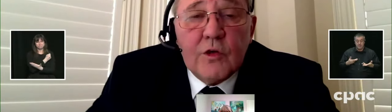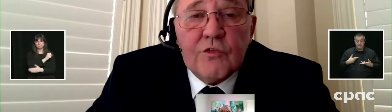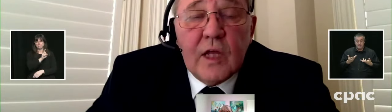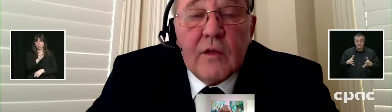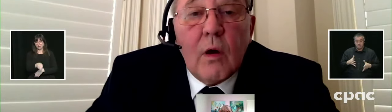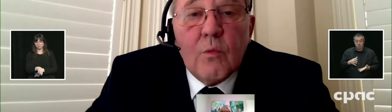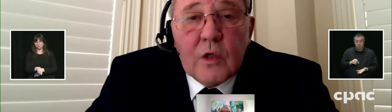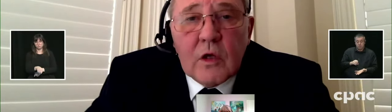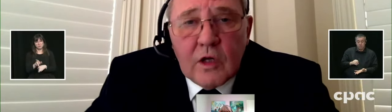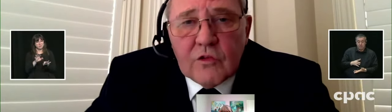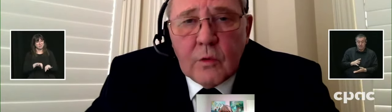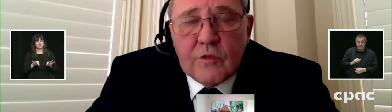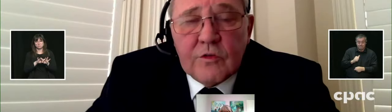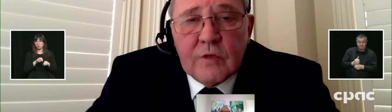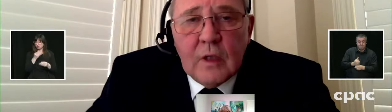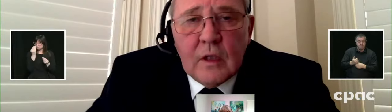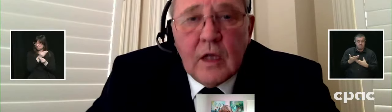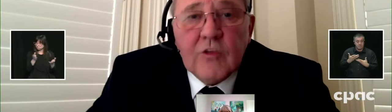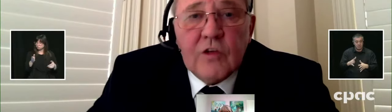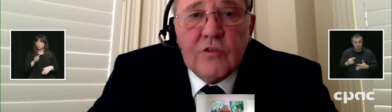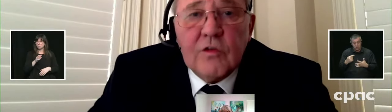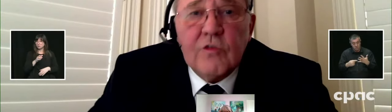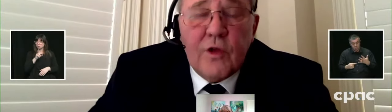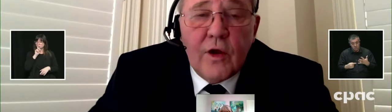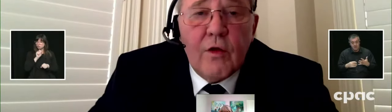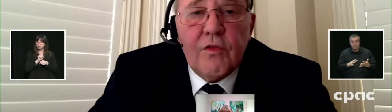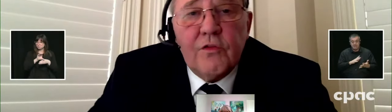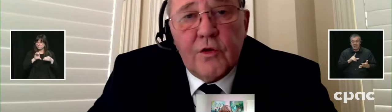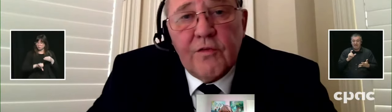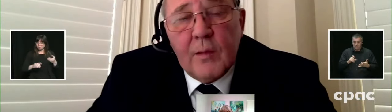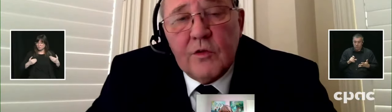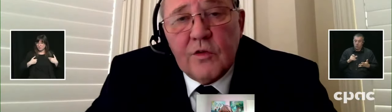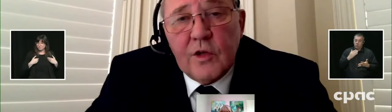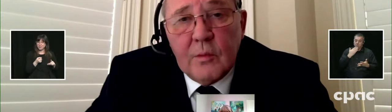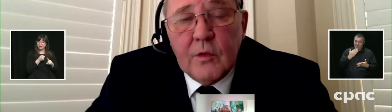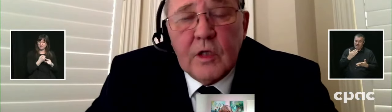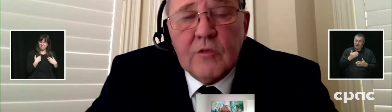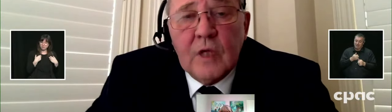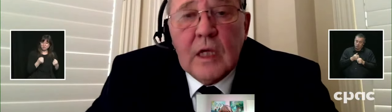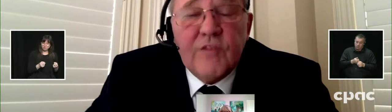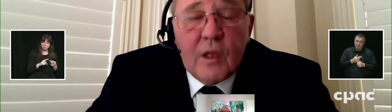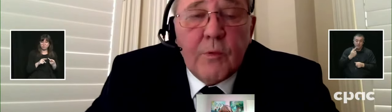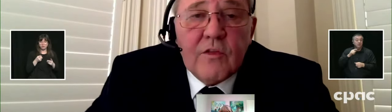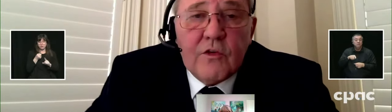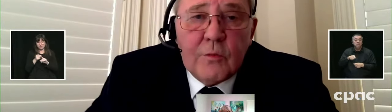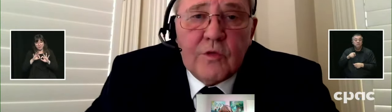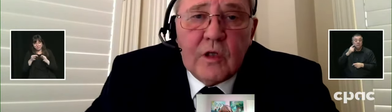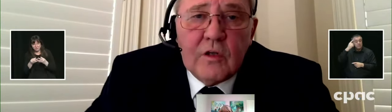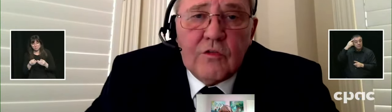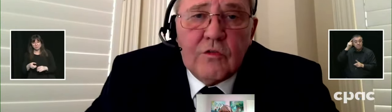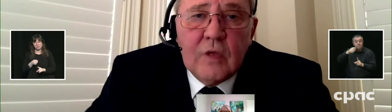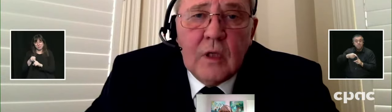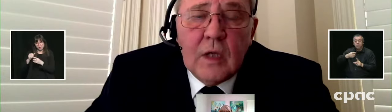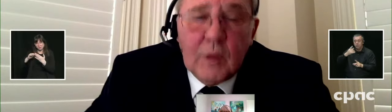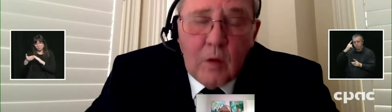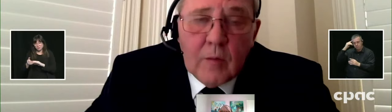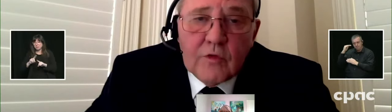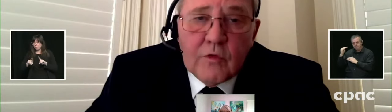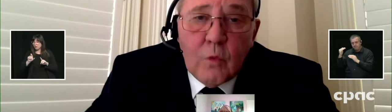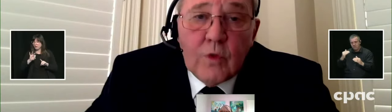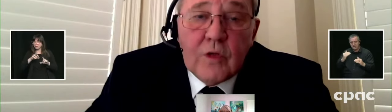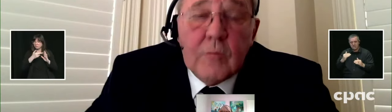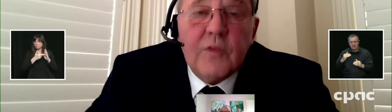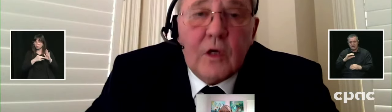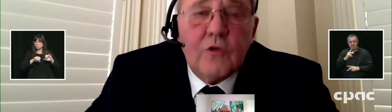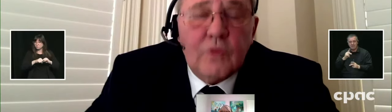to understand there are real consequences, not just to their health and to their families and their communities, if they break the terms and conditions and requirements